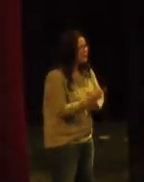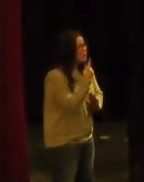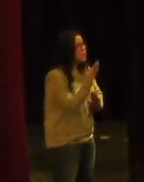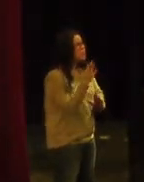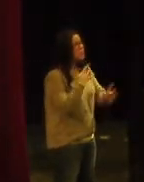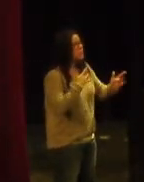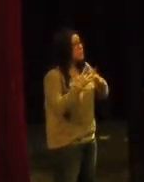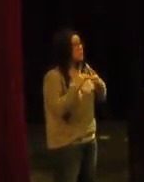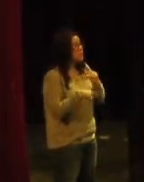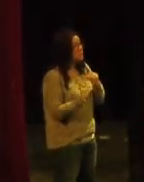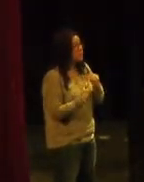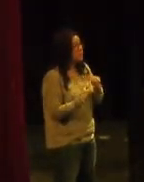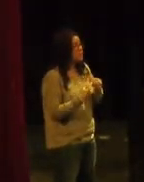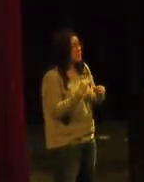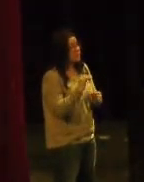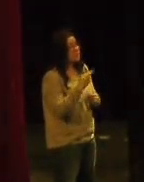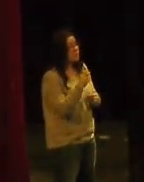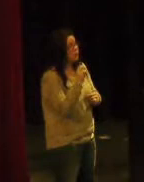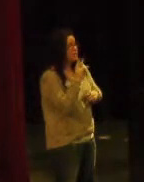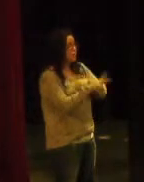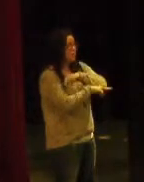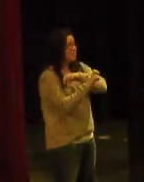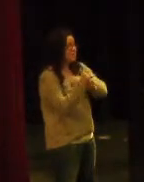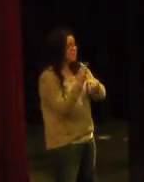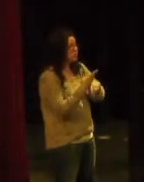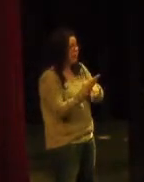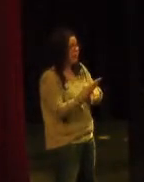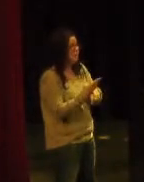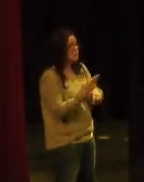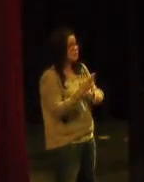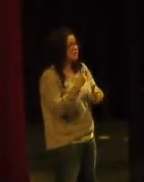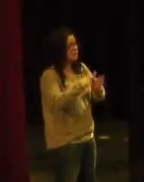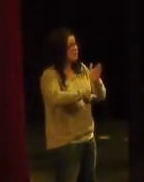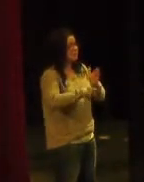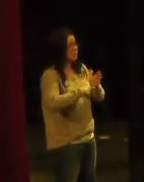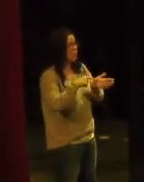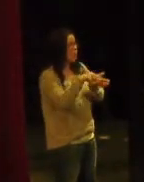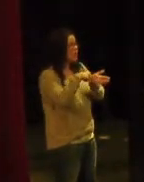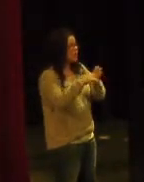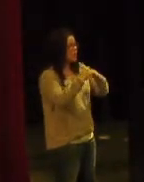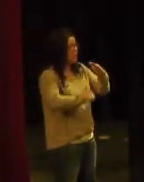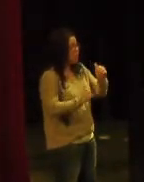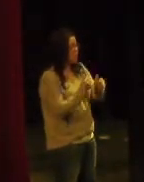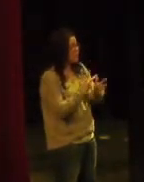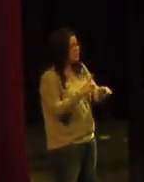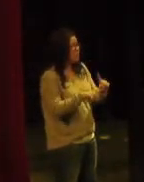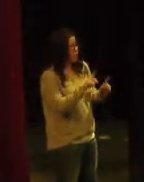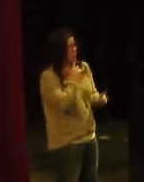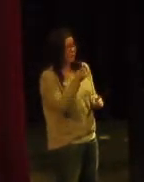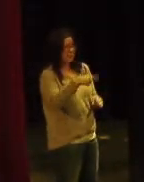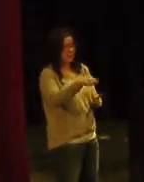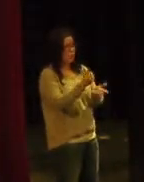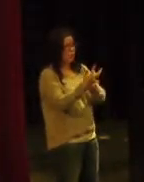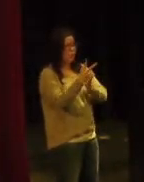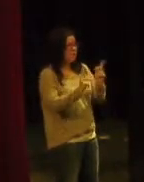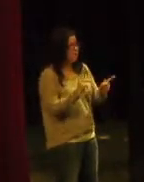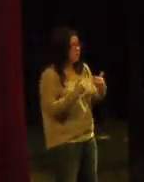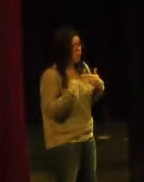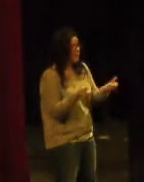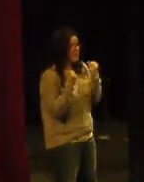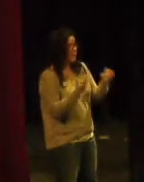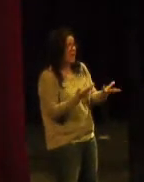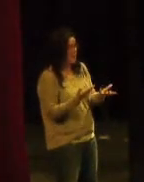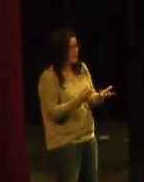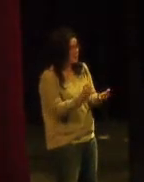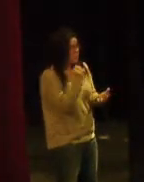is that immigrants are going to steal jobs, keep wages low, etc. But realistically, we are a wealthy people. We have a lot.